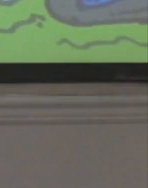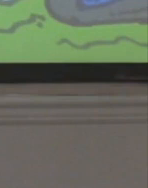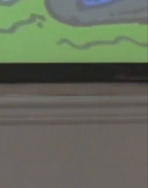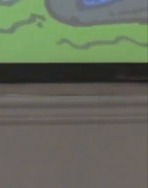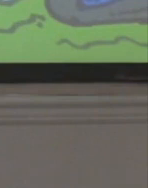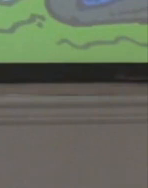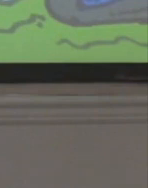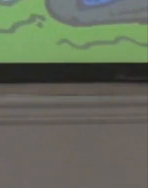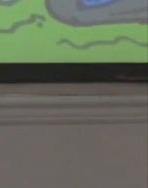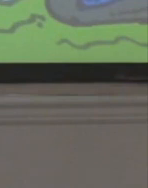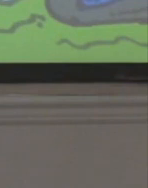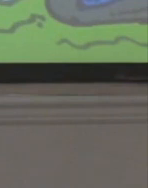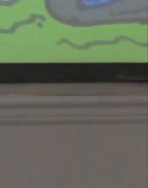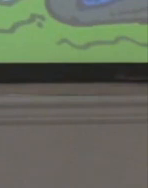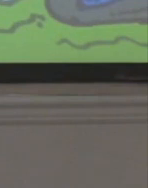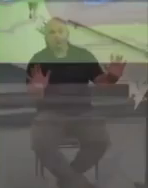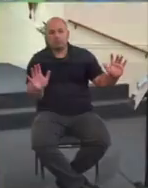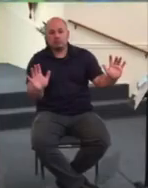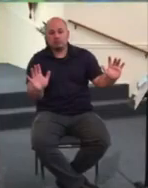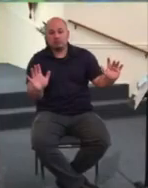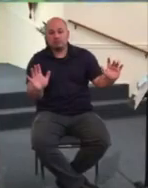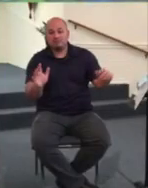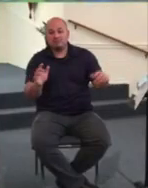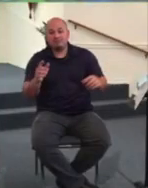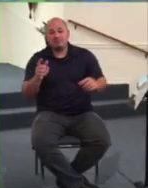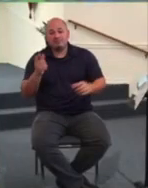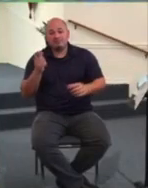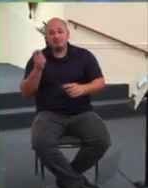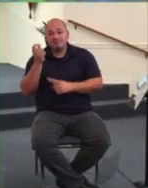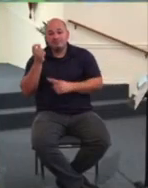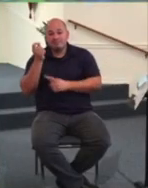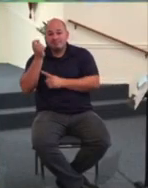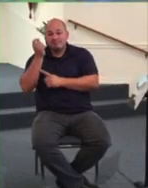The words of Jesus in the sermon on the level place.